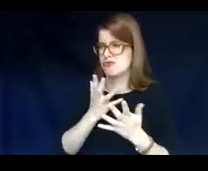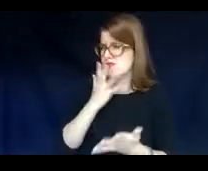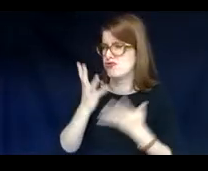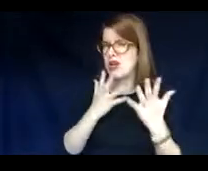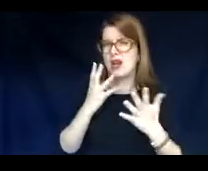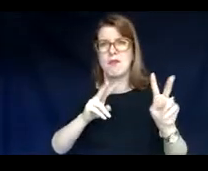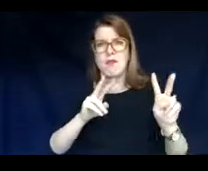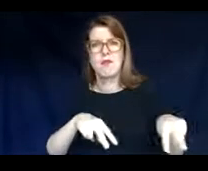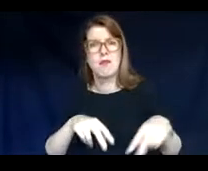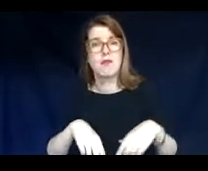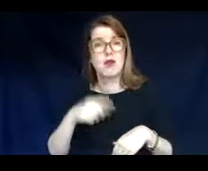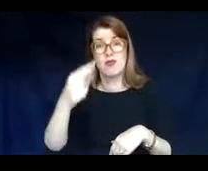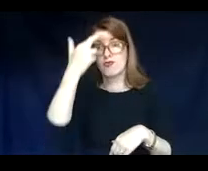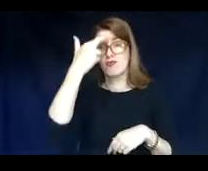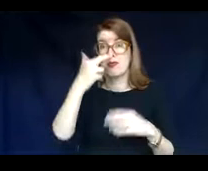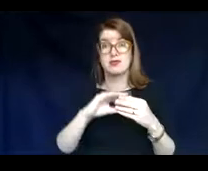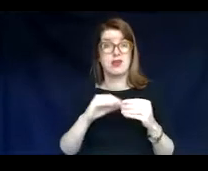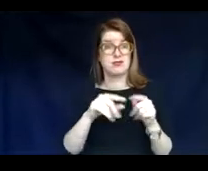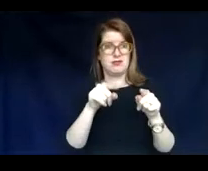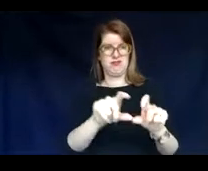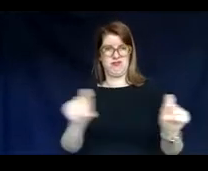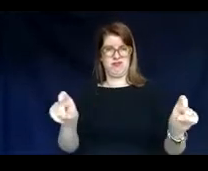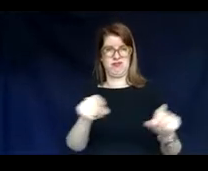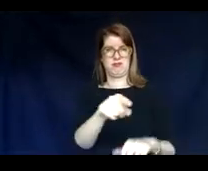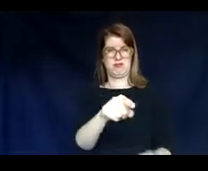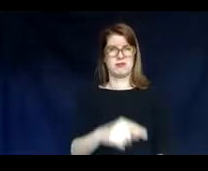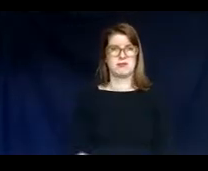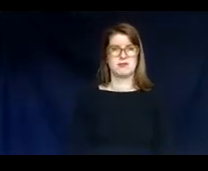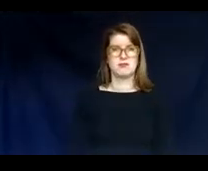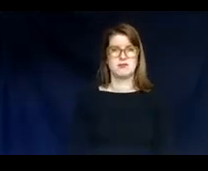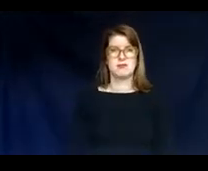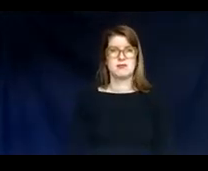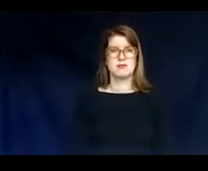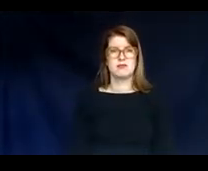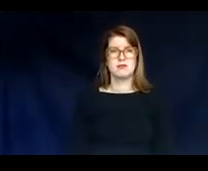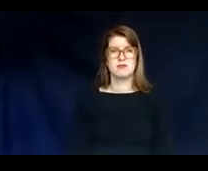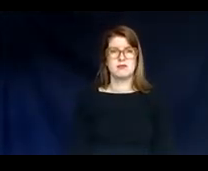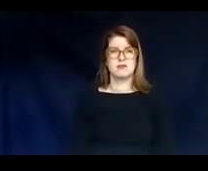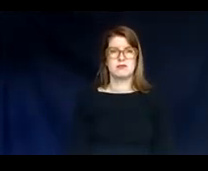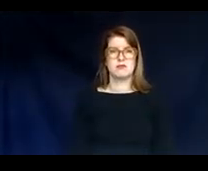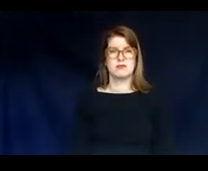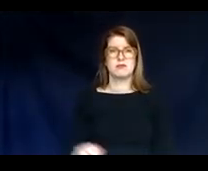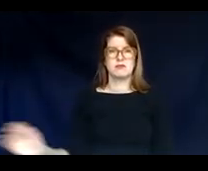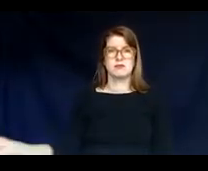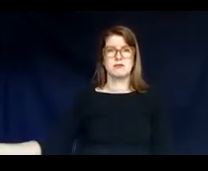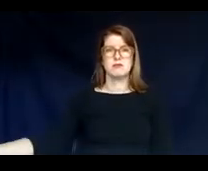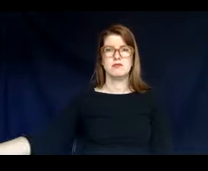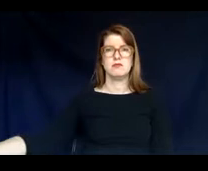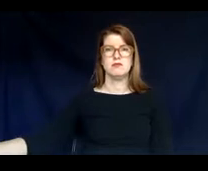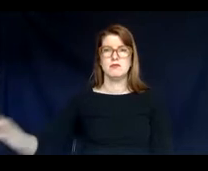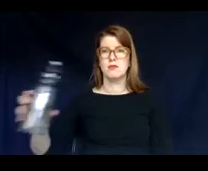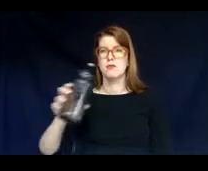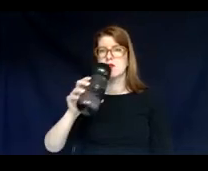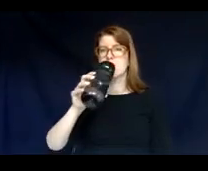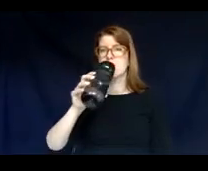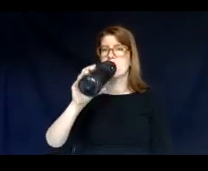Romans 8 says, there is no condemnation for those who belong to Christ Jesus. And because you belong to him, the power of the life-giving spirit has freed you from